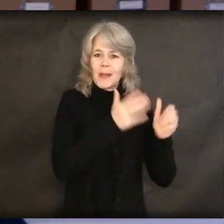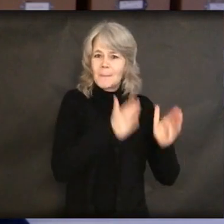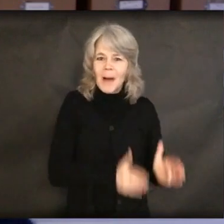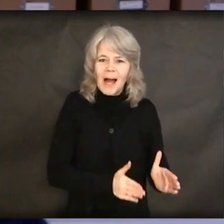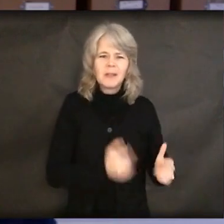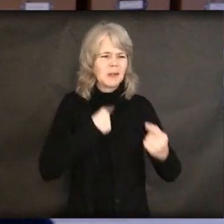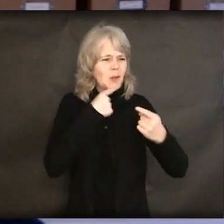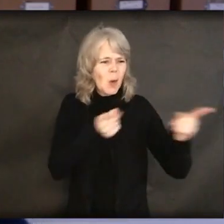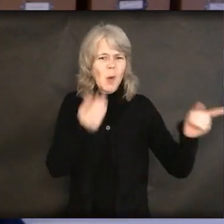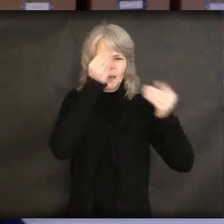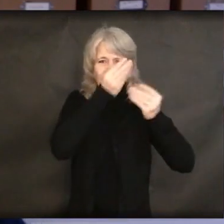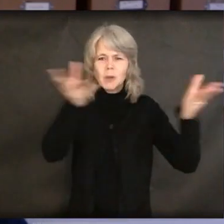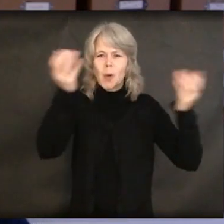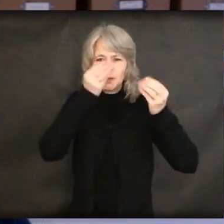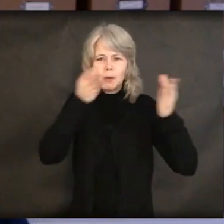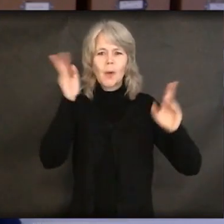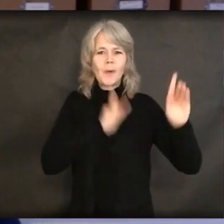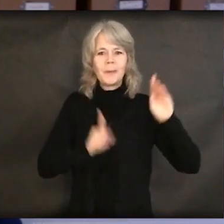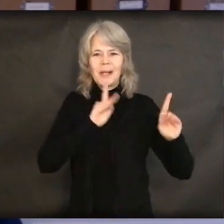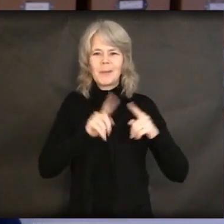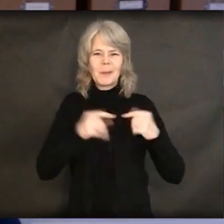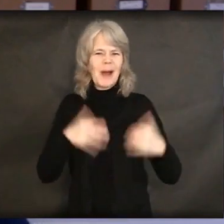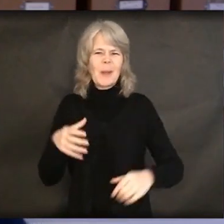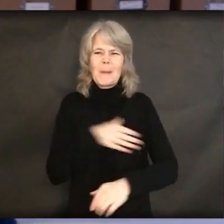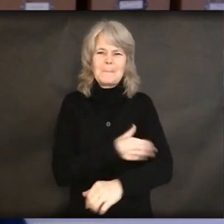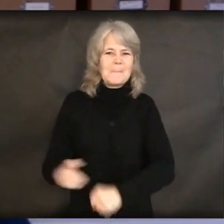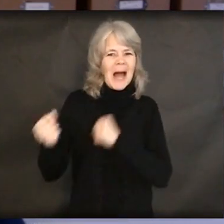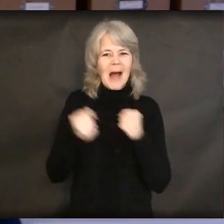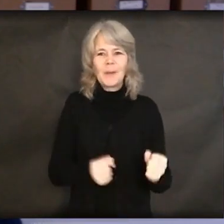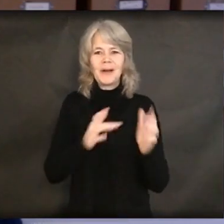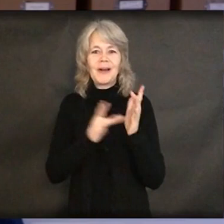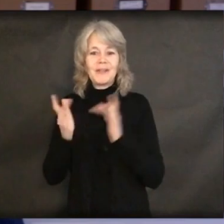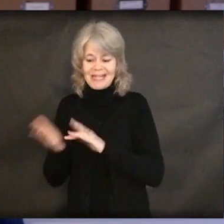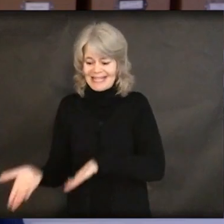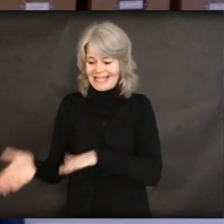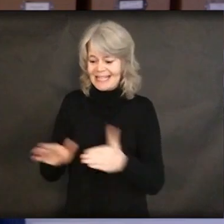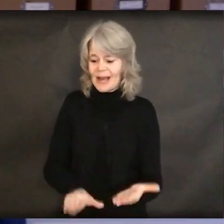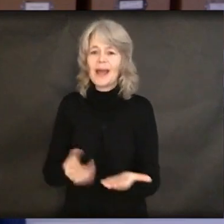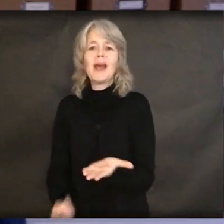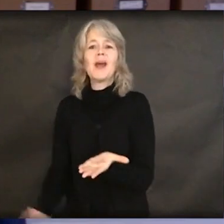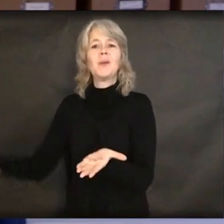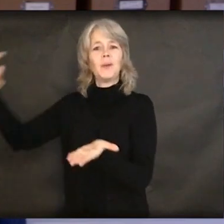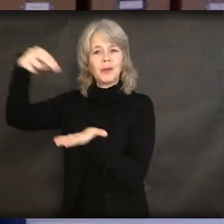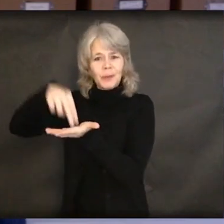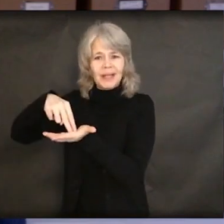apostles gave their testimony to the resurrection of the Lord Jesus, and great grace was upon them